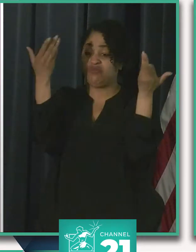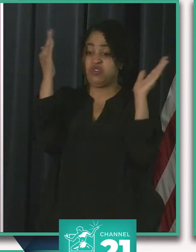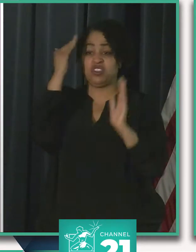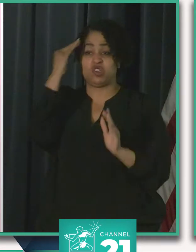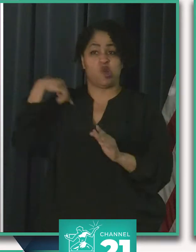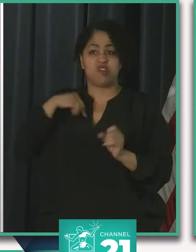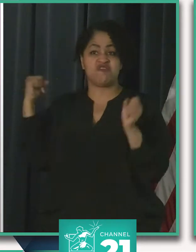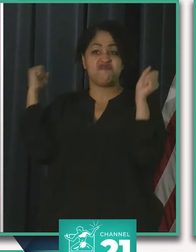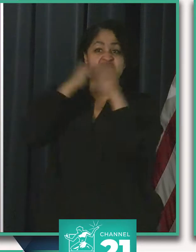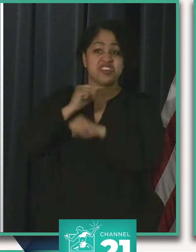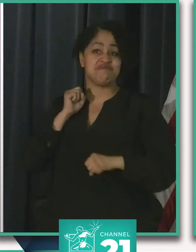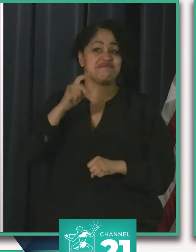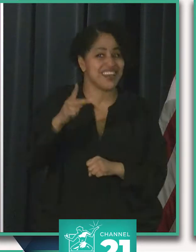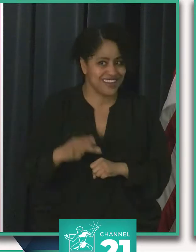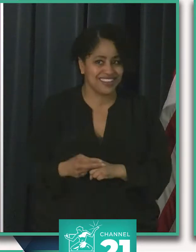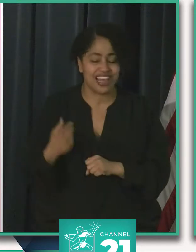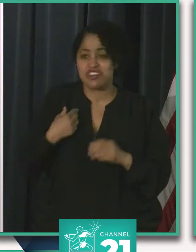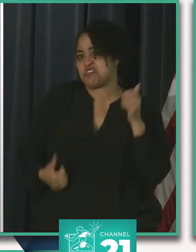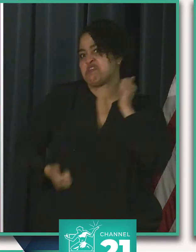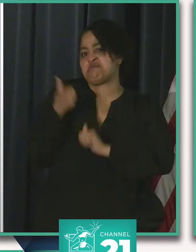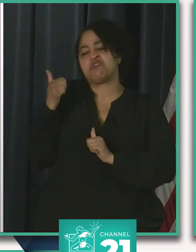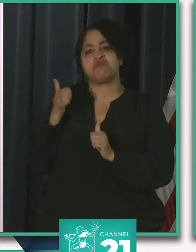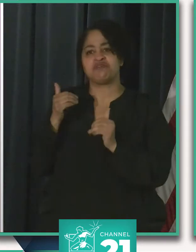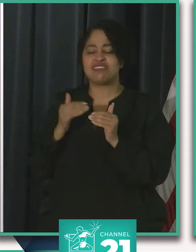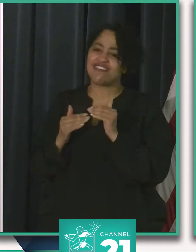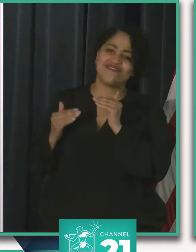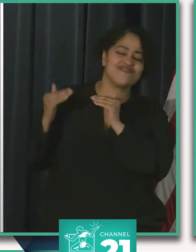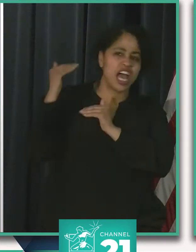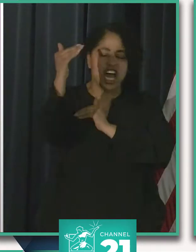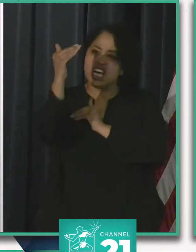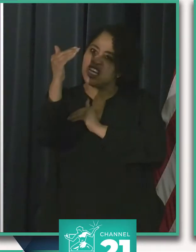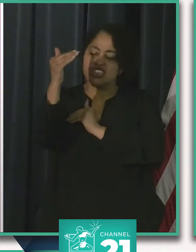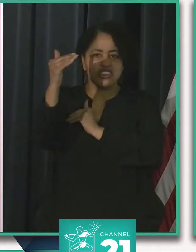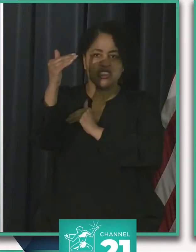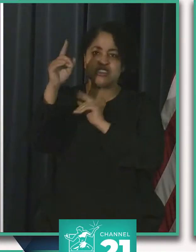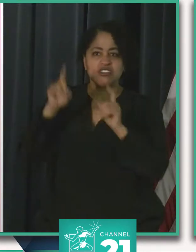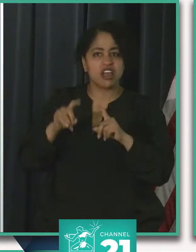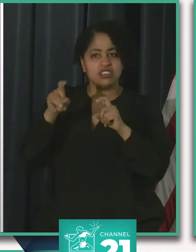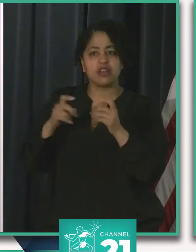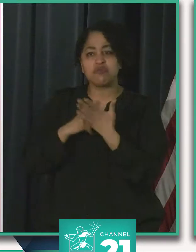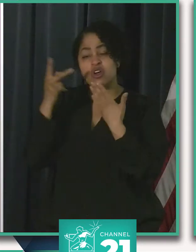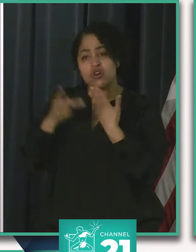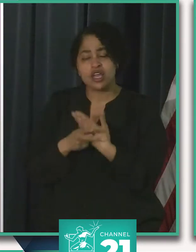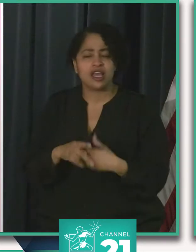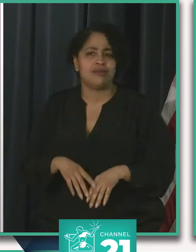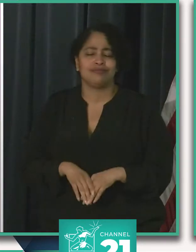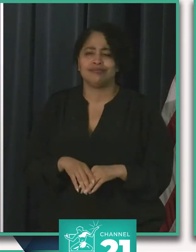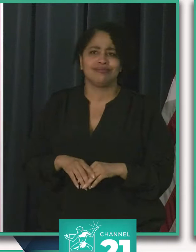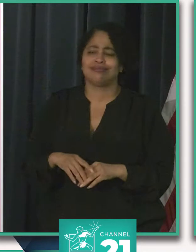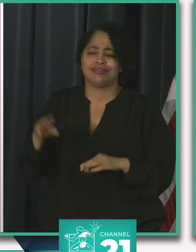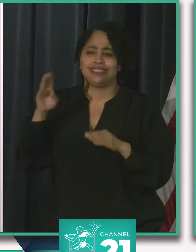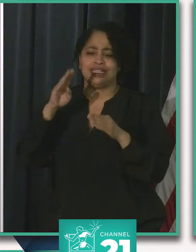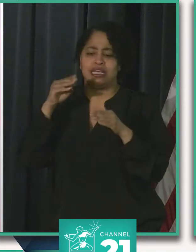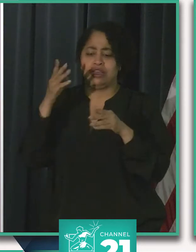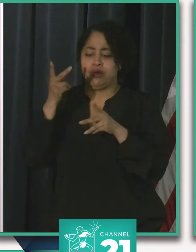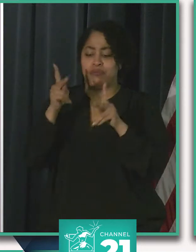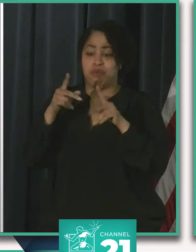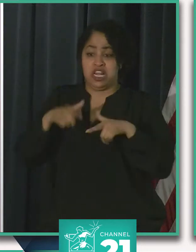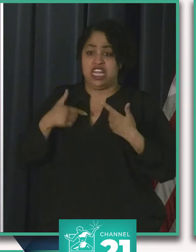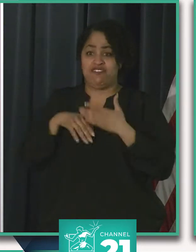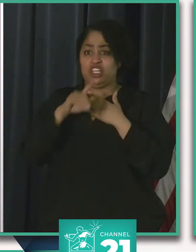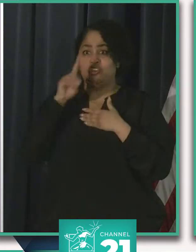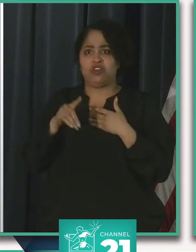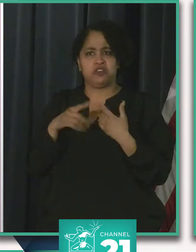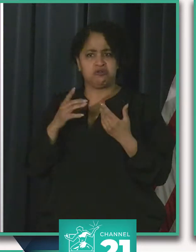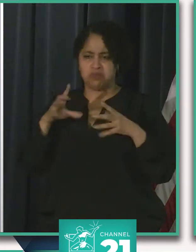fought back. We had the most advanced testing program in the country. The people of the city embraced social distancing and the masks. Our health department